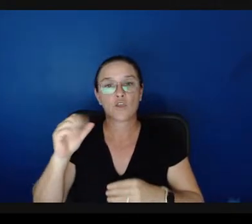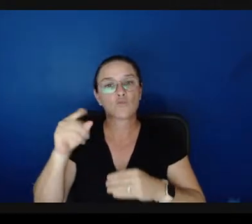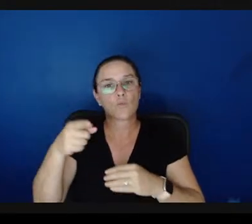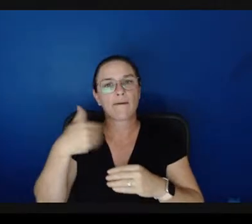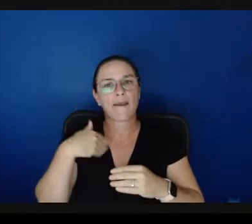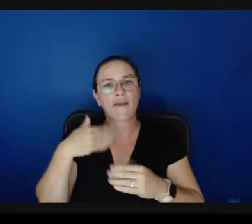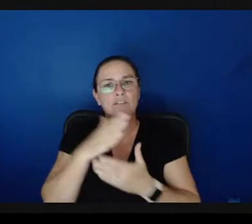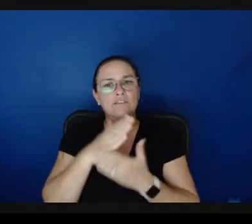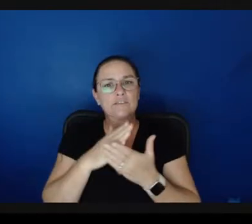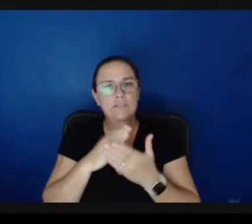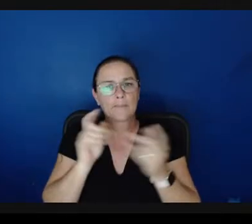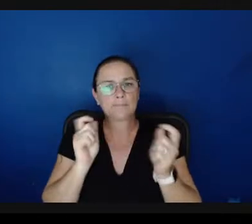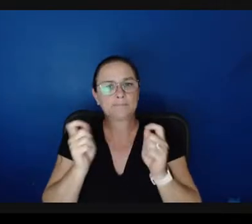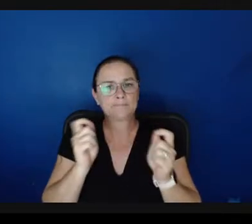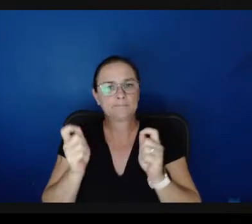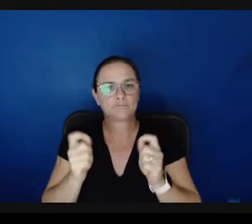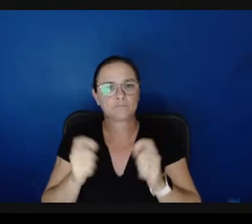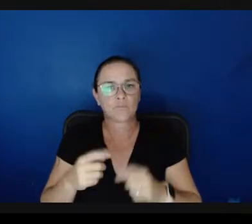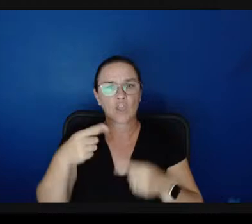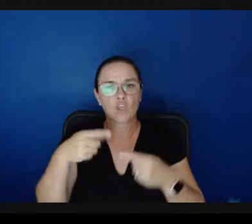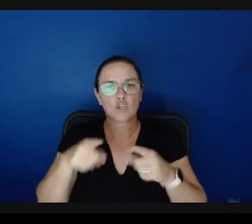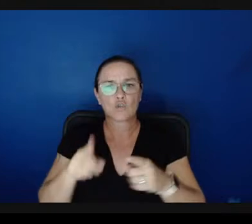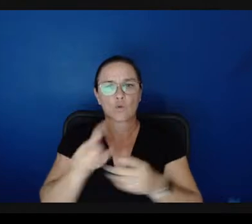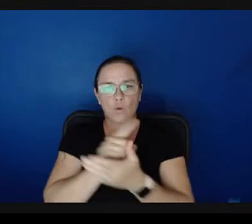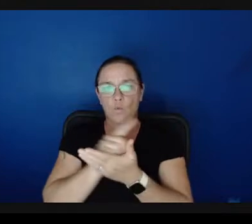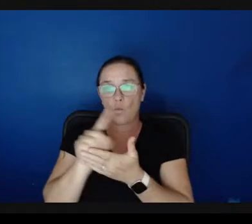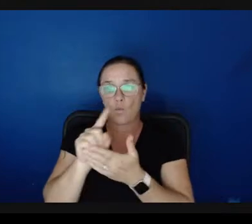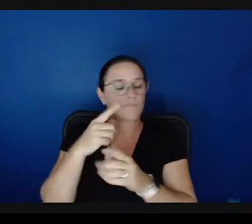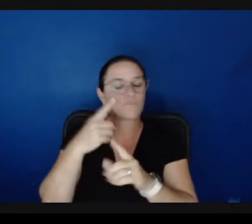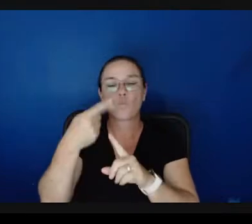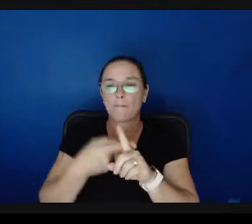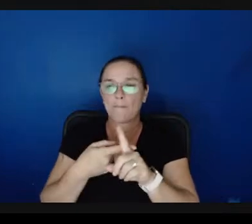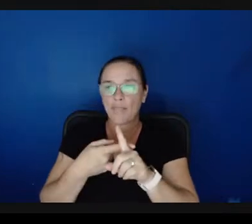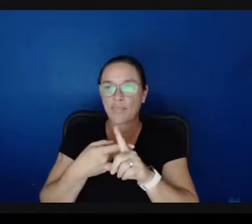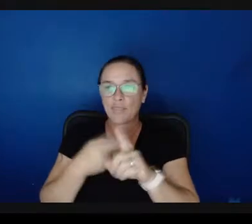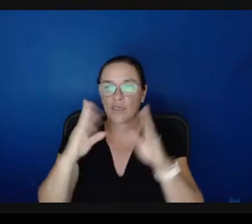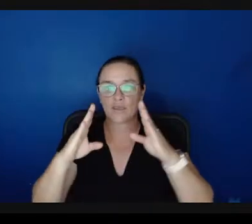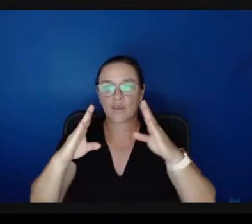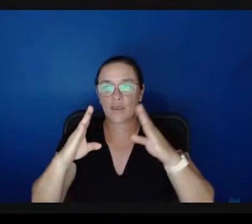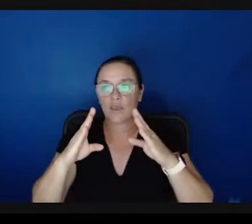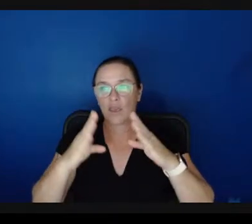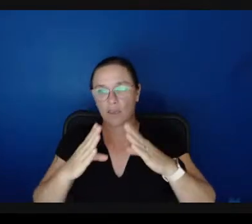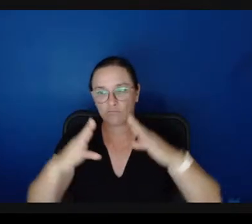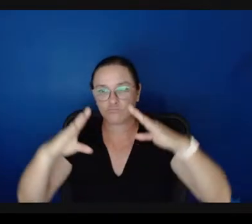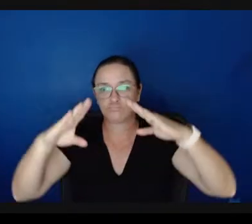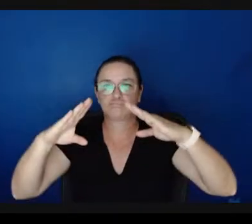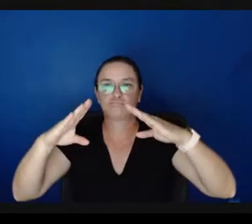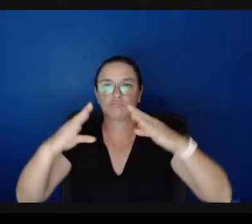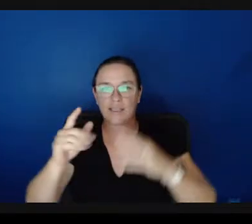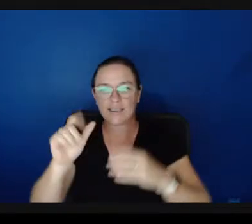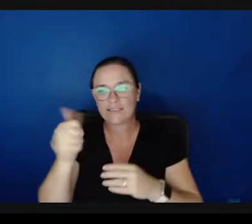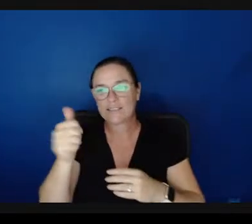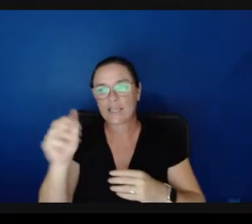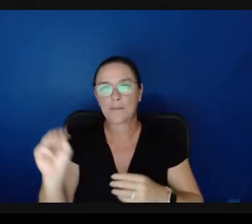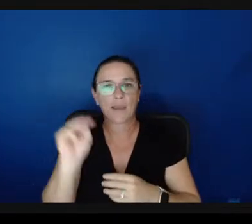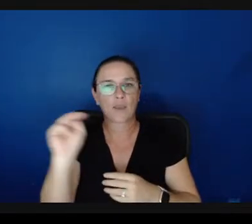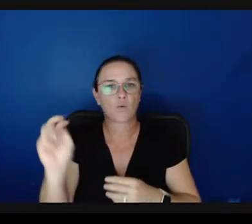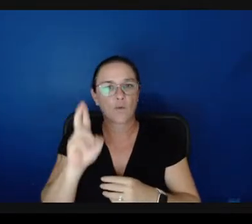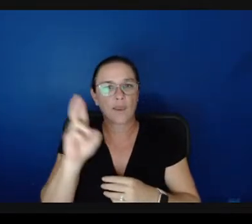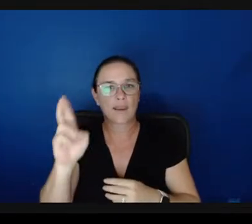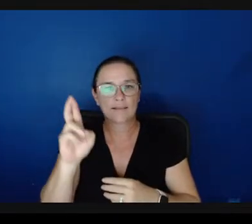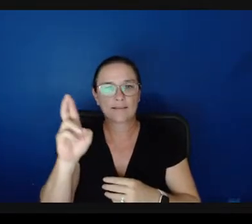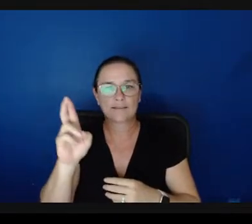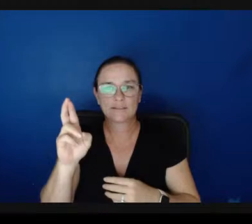overall past month of tilt gain has been significant, about 10 microradians or so, where rift zone has been